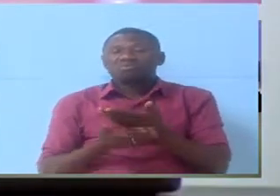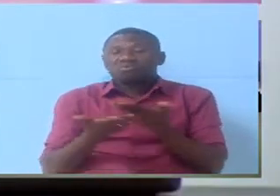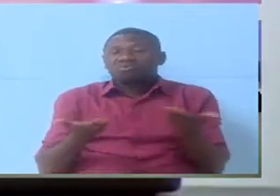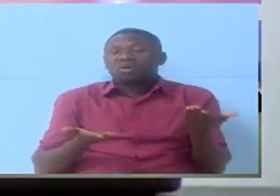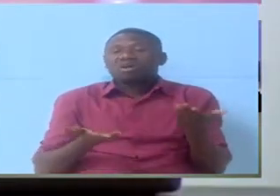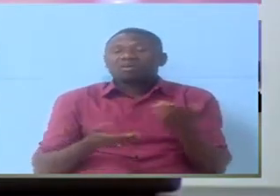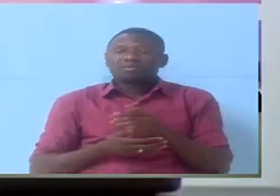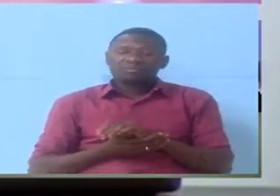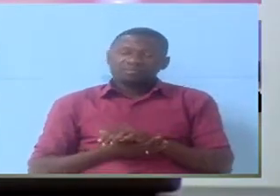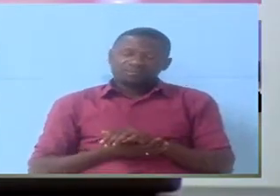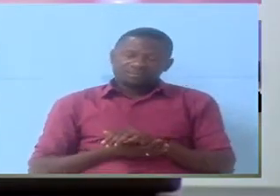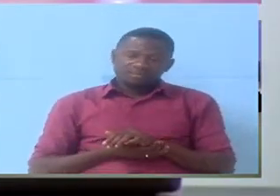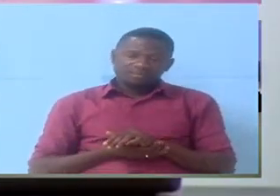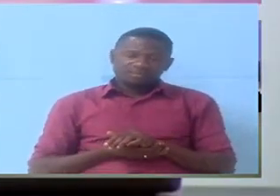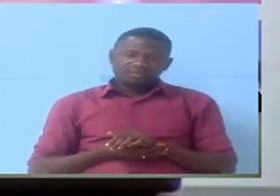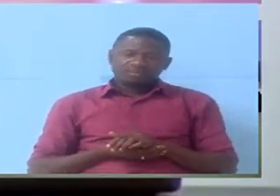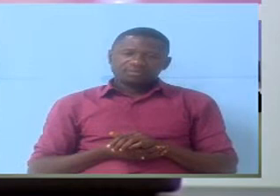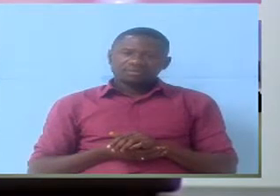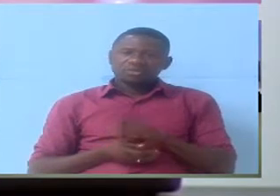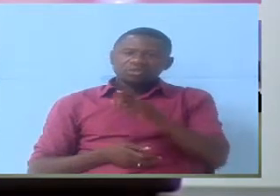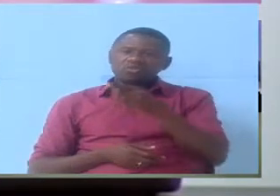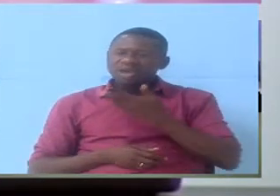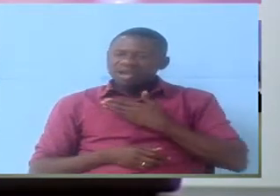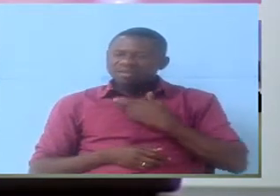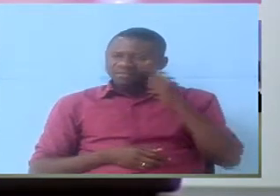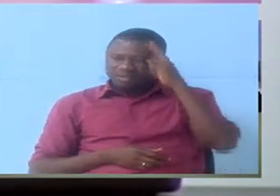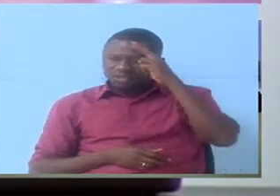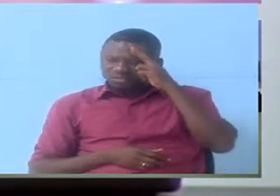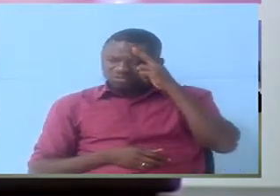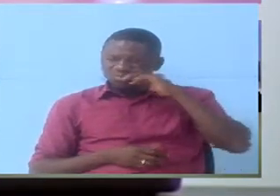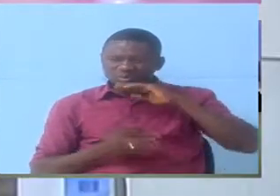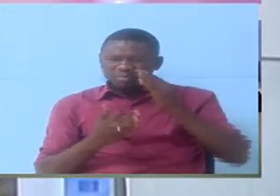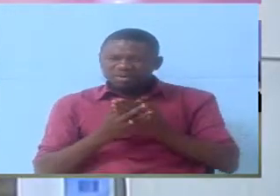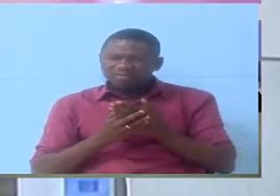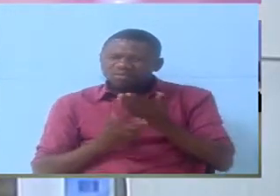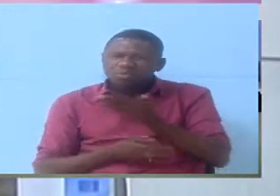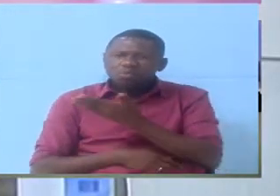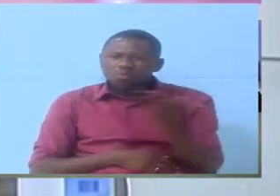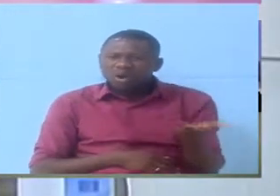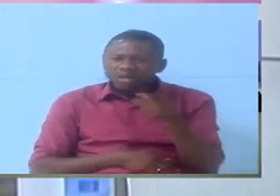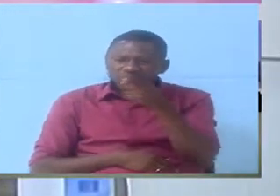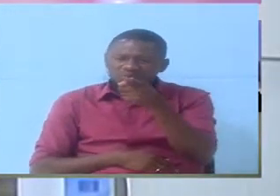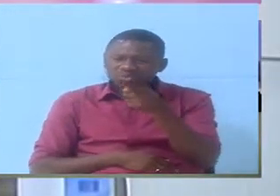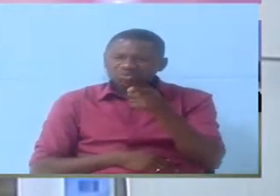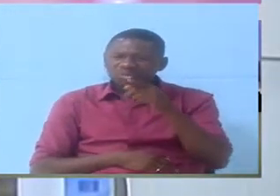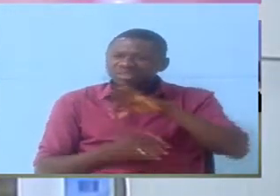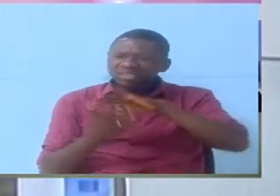Do you have reason to believe why you were transferred? Oh, it's on the motor van. Fenat is